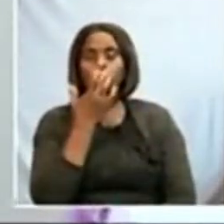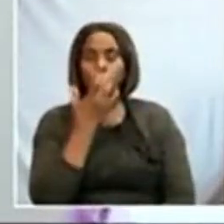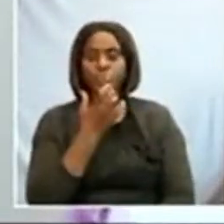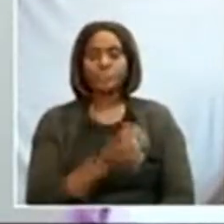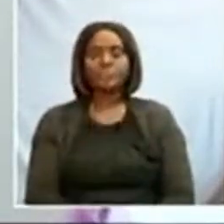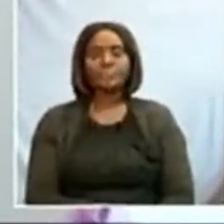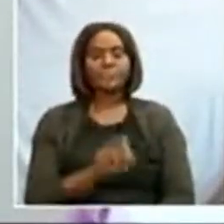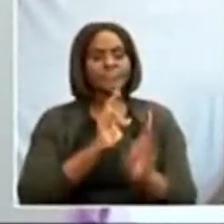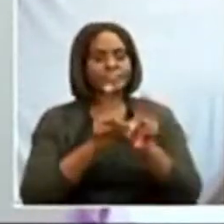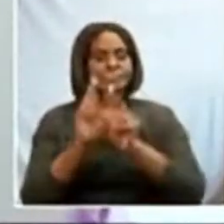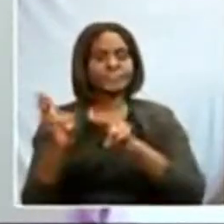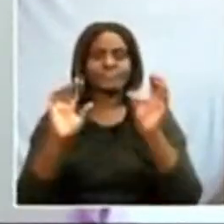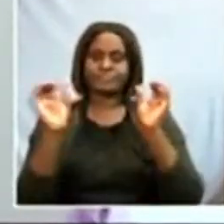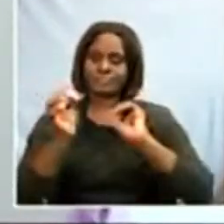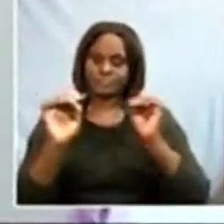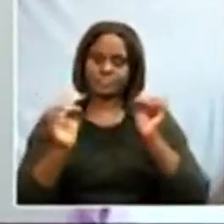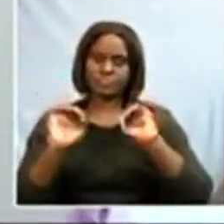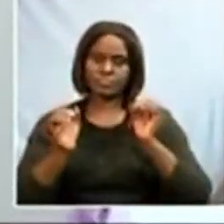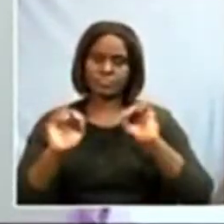The answer is zero.